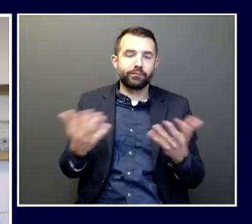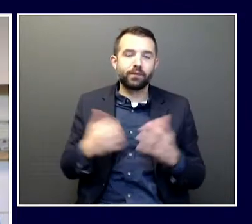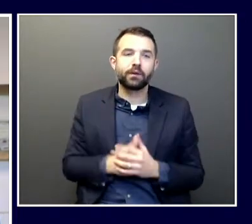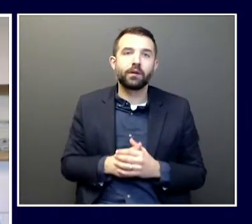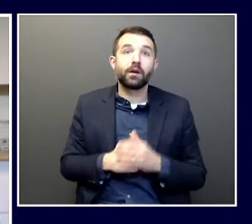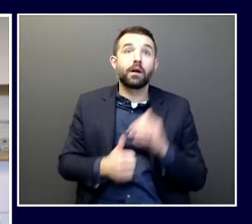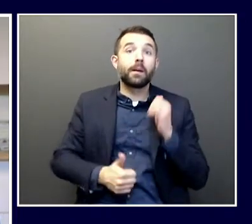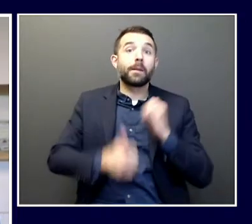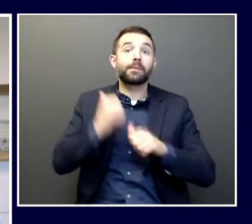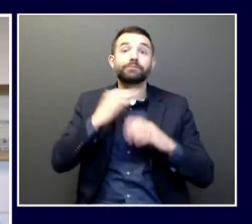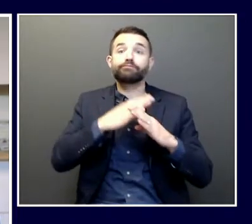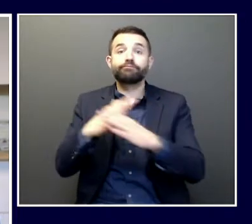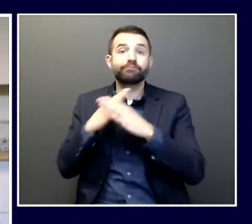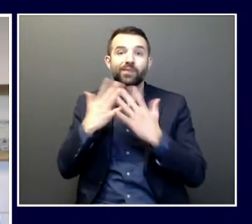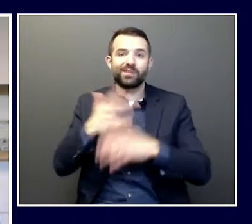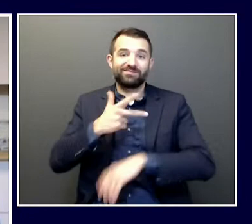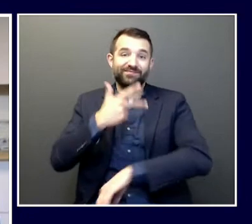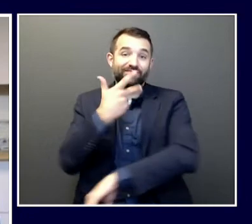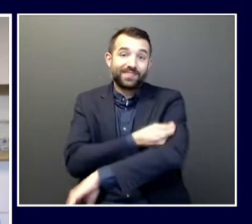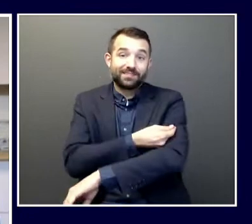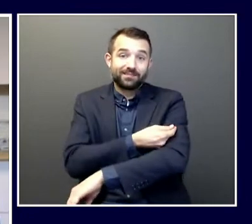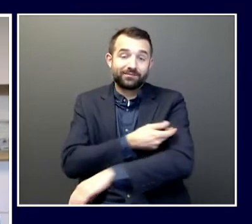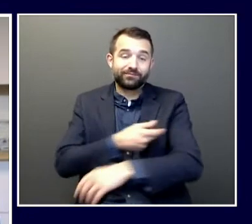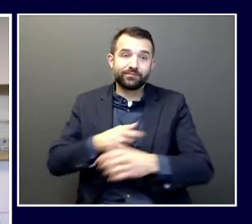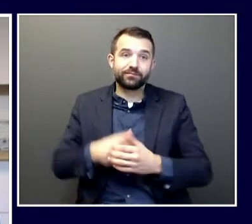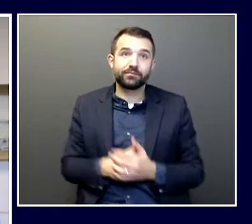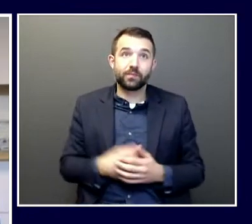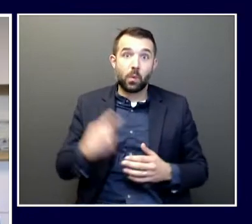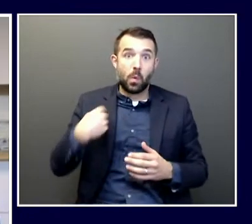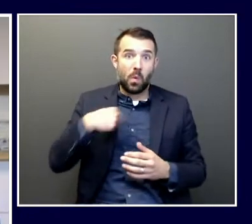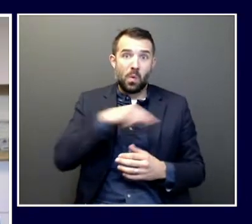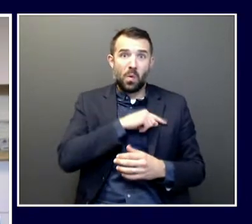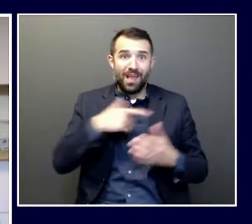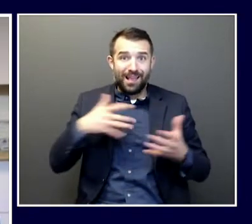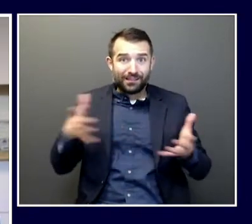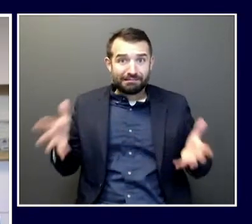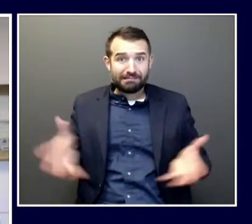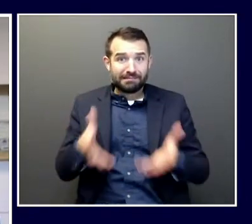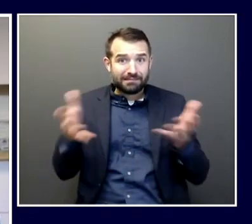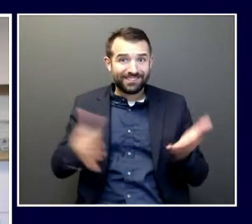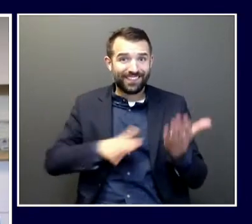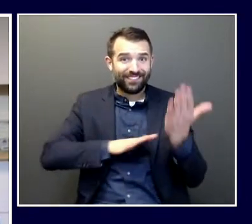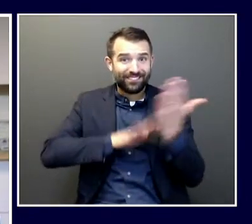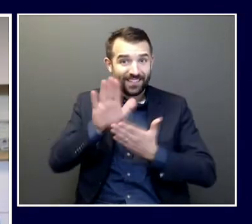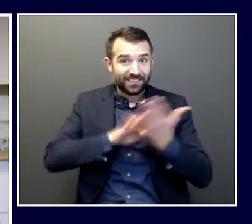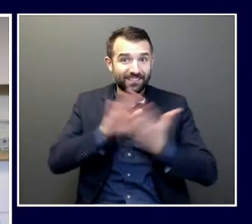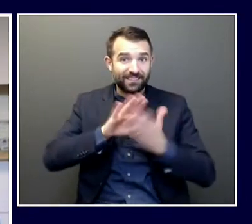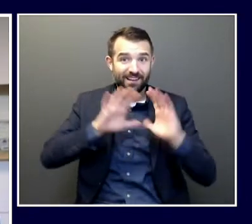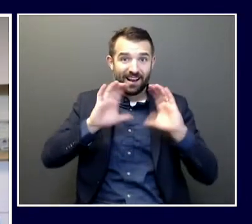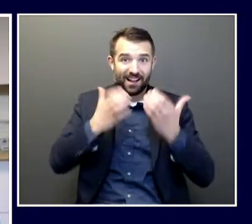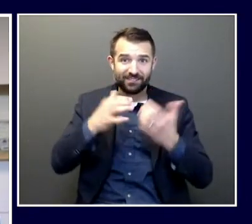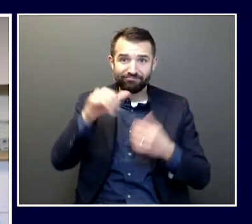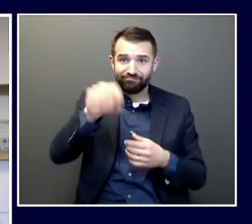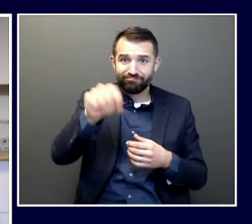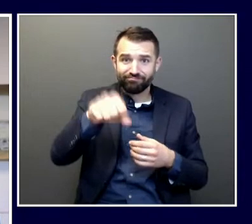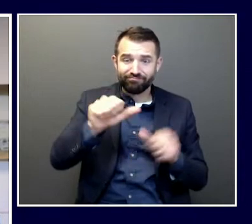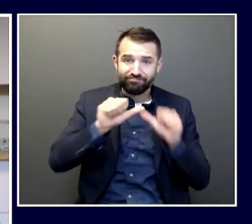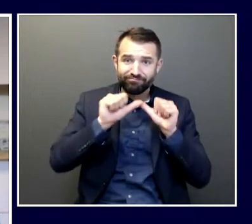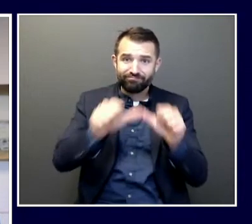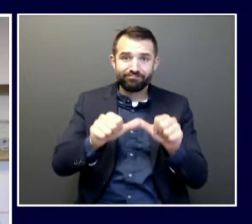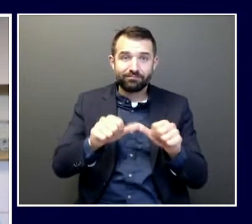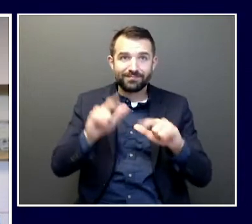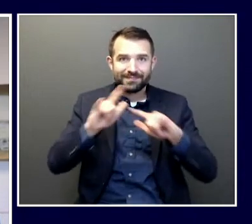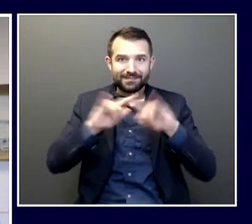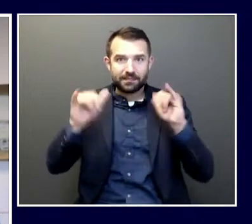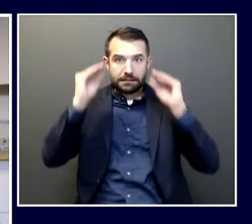the commissioner and I are pushing for in-person education, we know that teachers are doing the same thing, if not more. They,